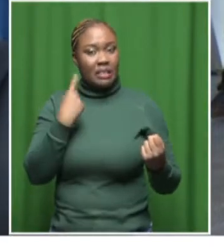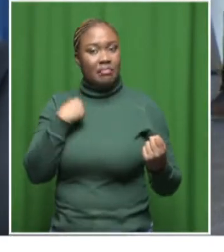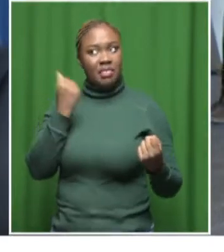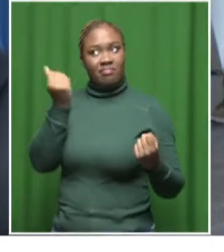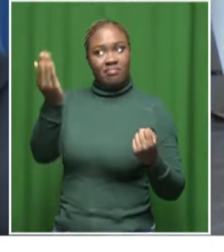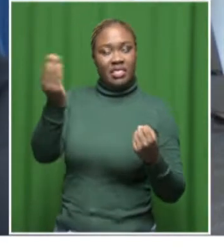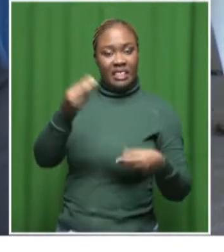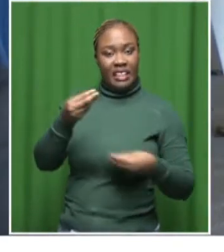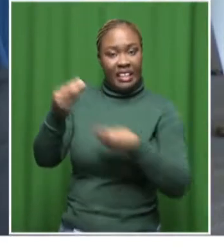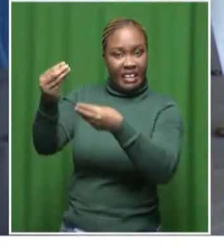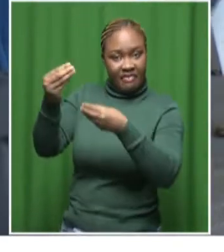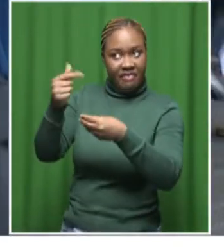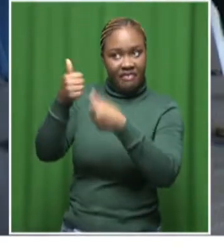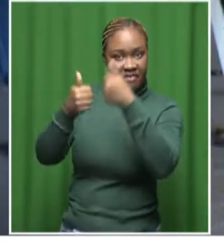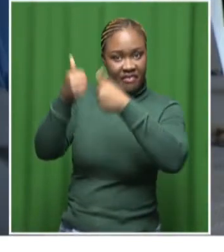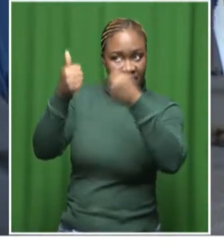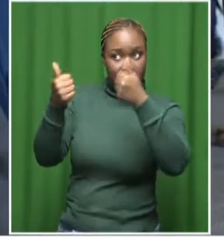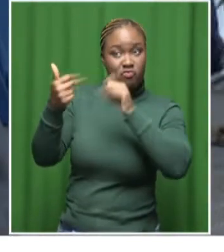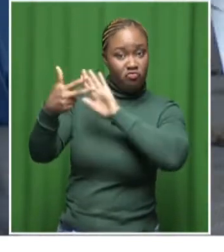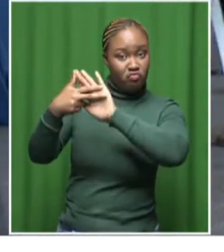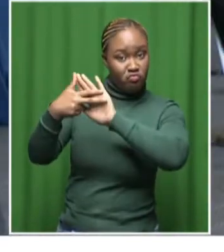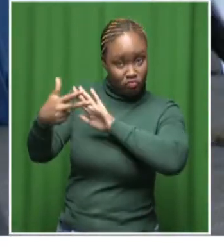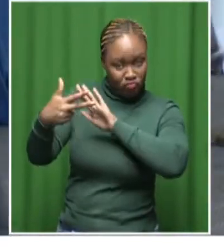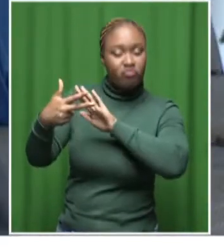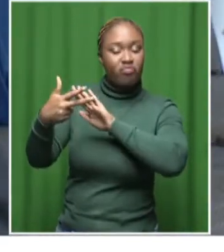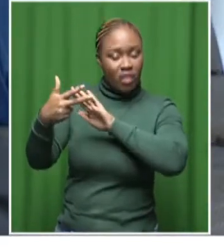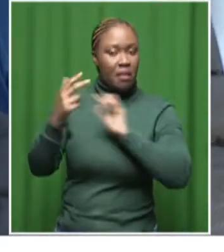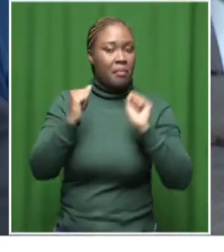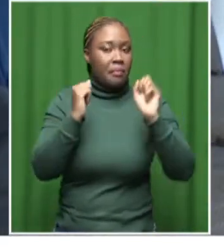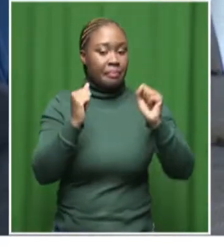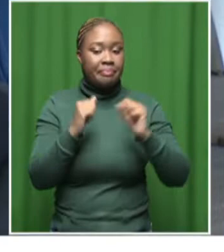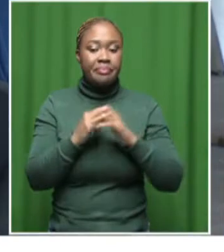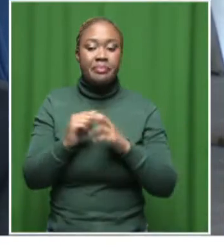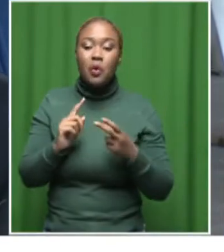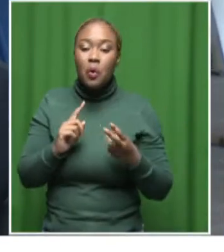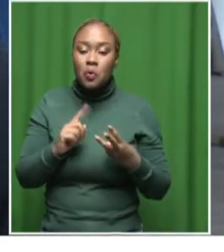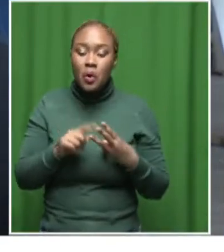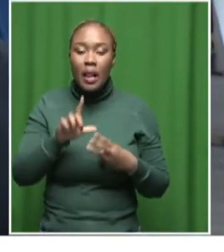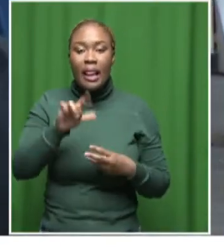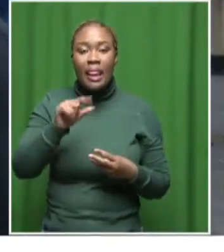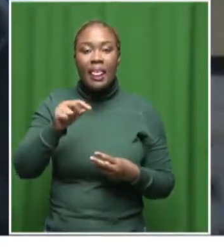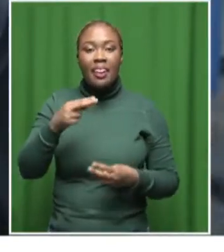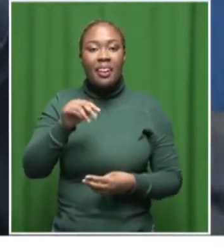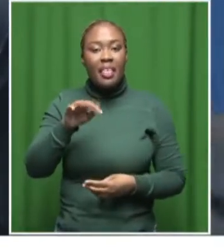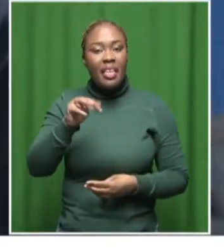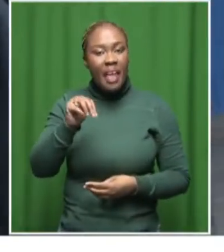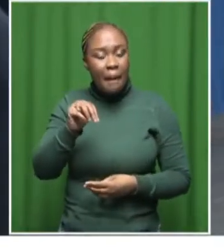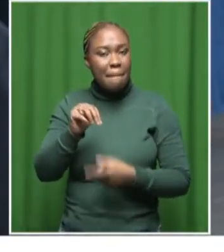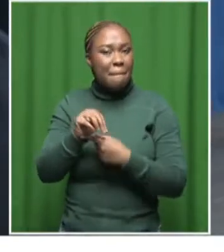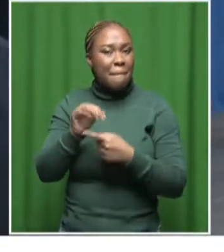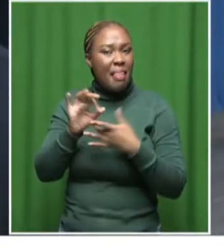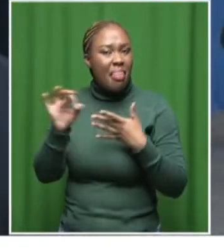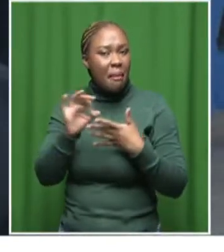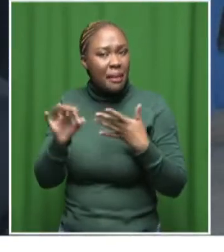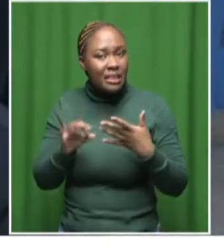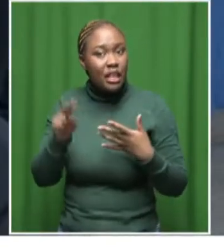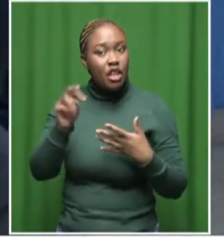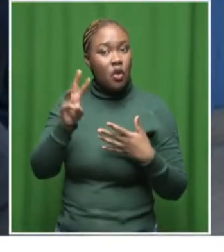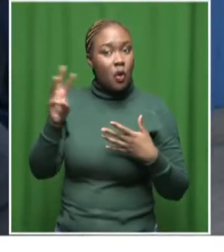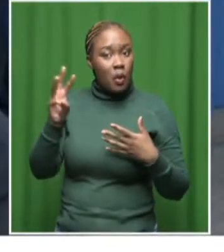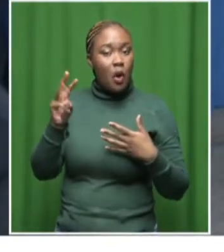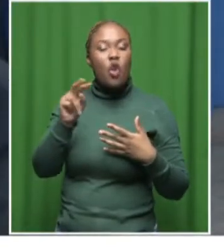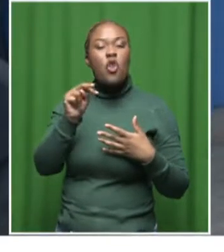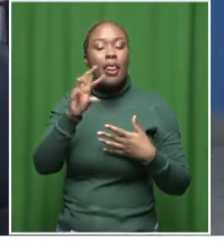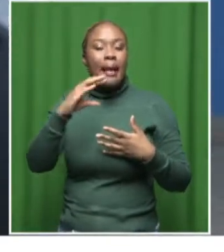a significant discovery of the lithium and rare earth elements in the northwest, in the Northern